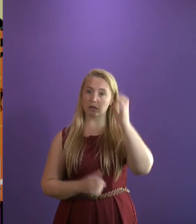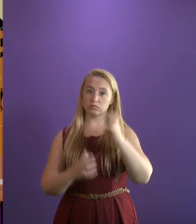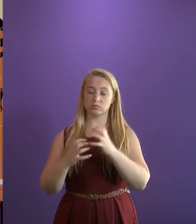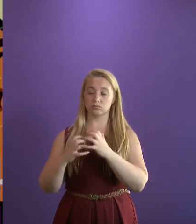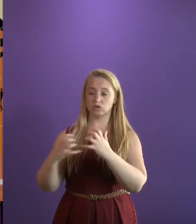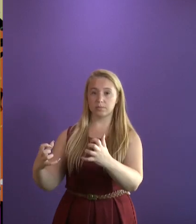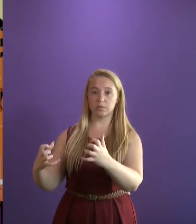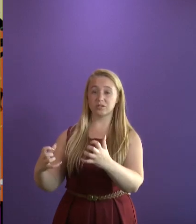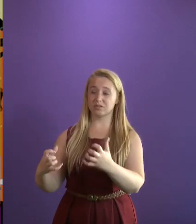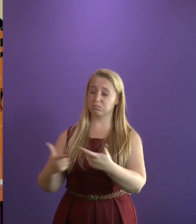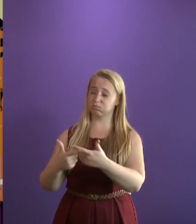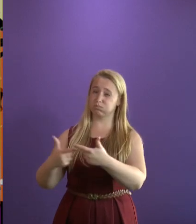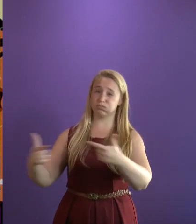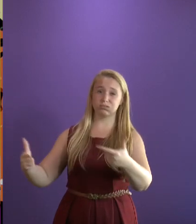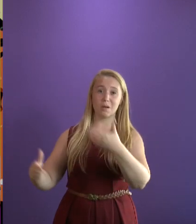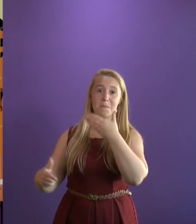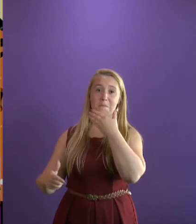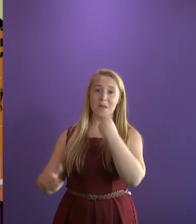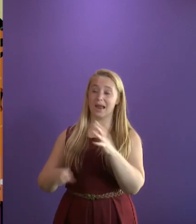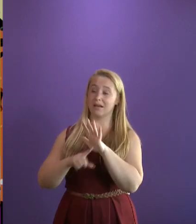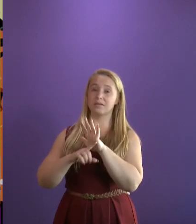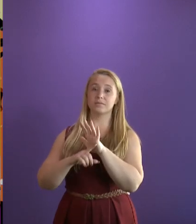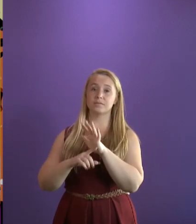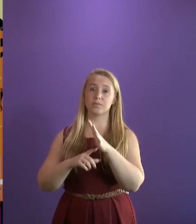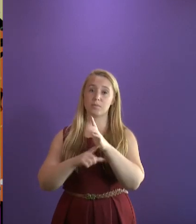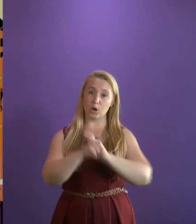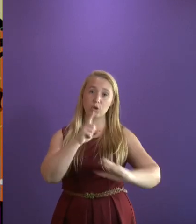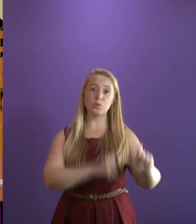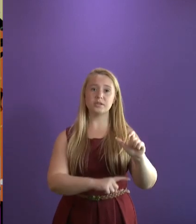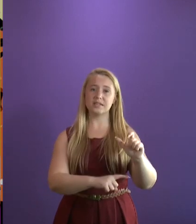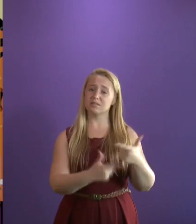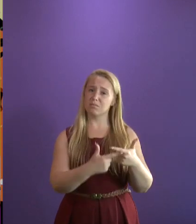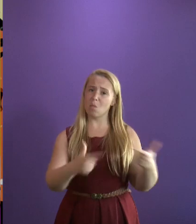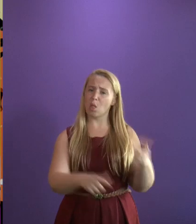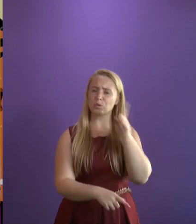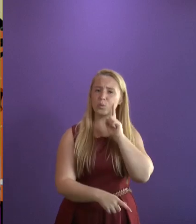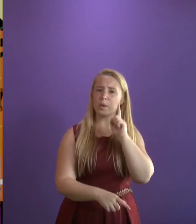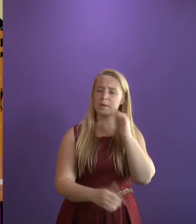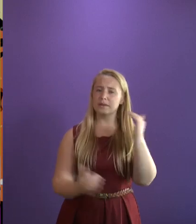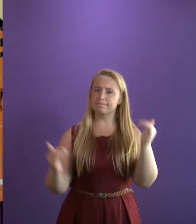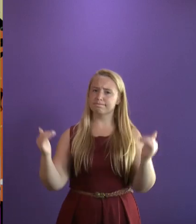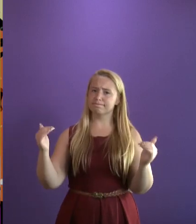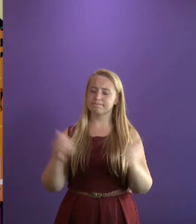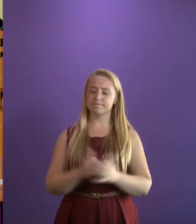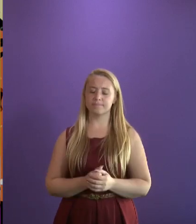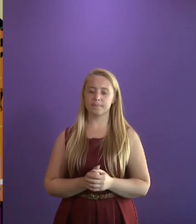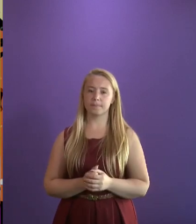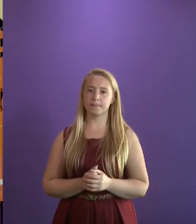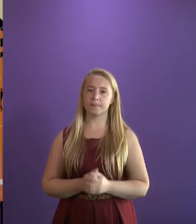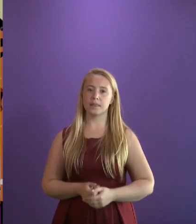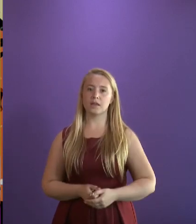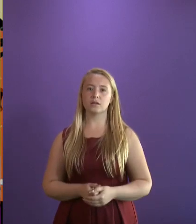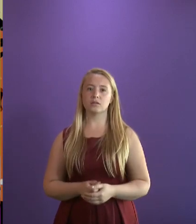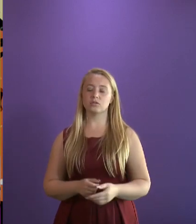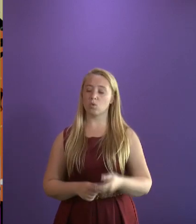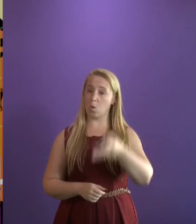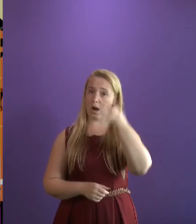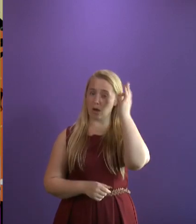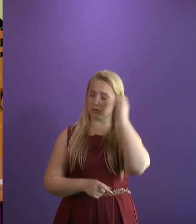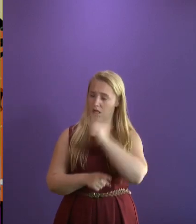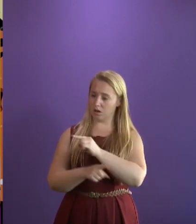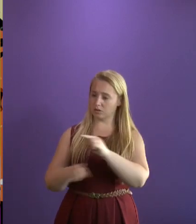dominated by men. Our communities are not. How can councillors make really